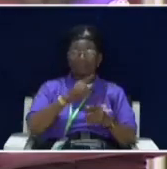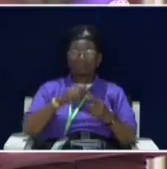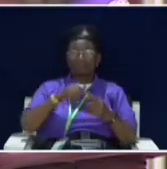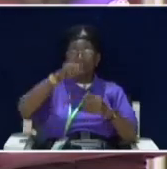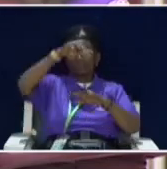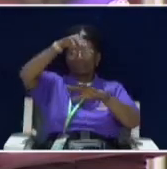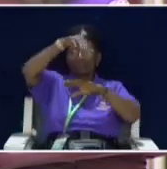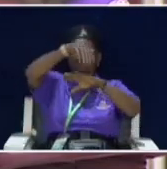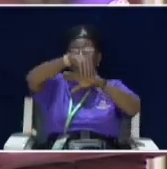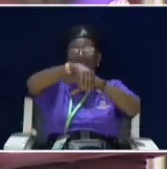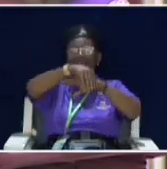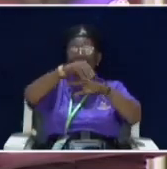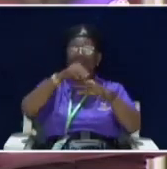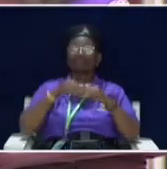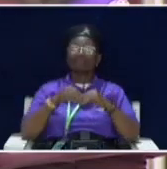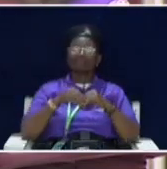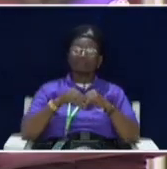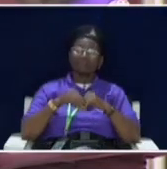Because